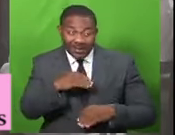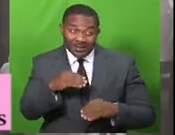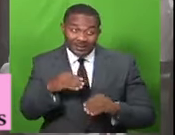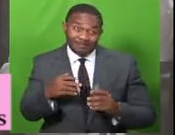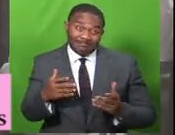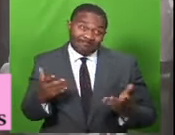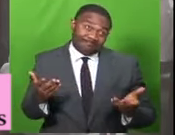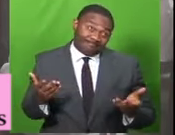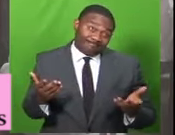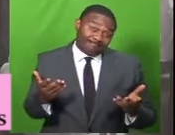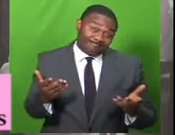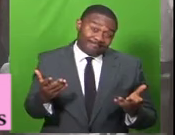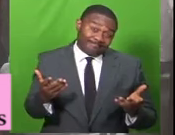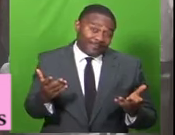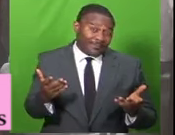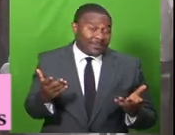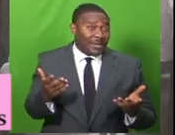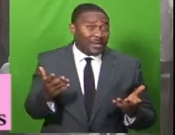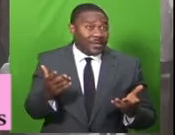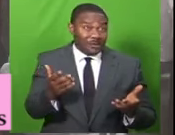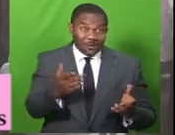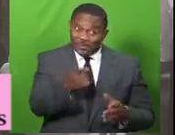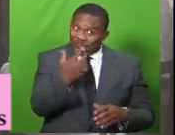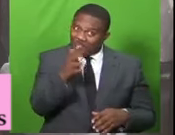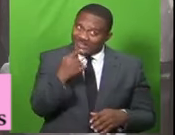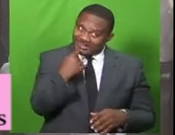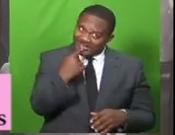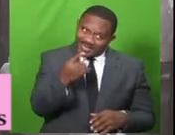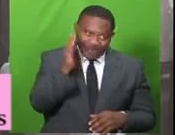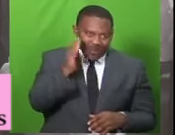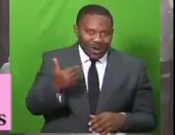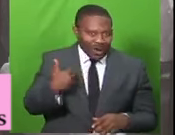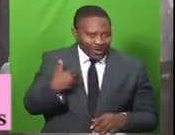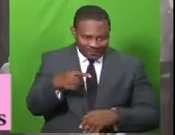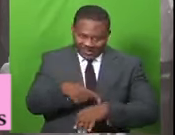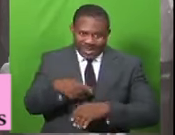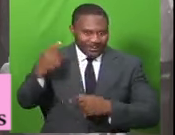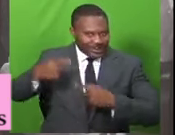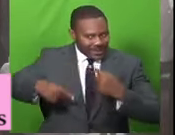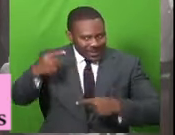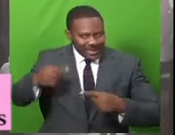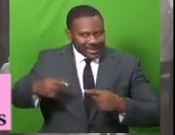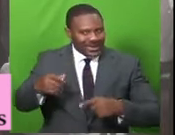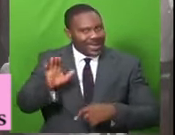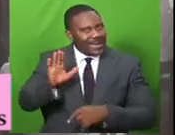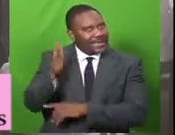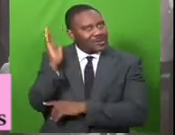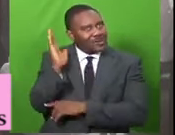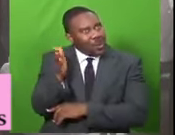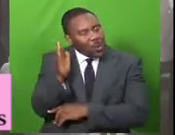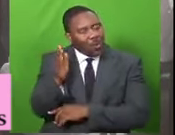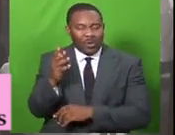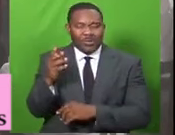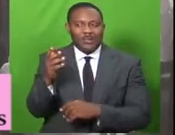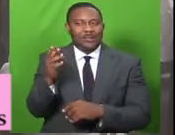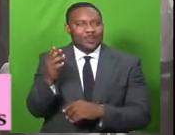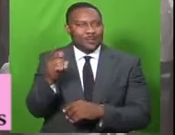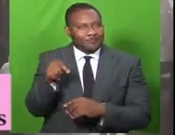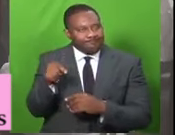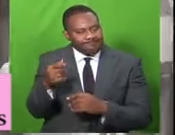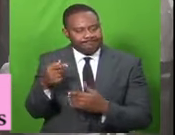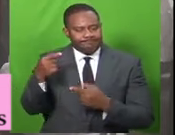Mr. Speaker, as you said, we are going to have ample time to debate the content as presented to